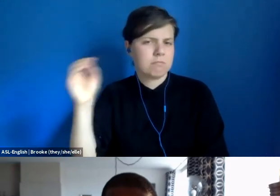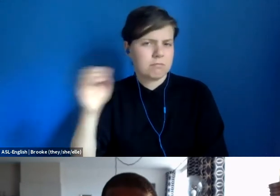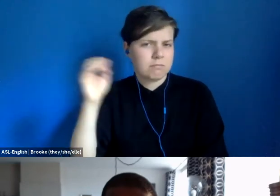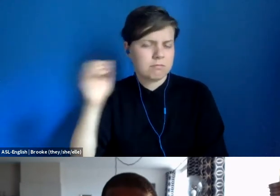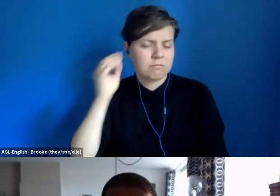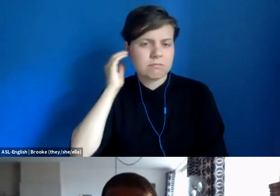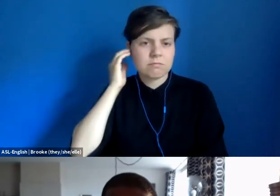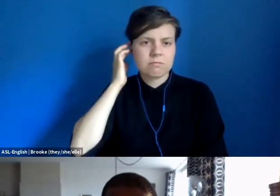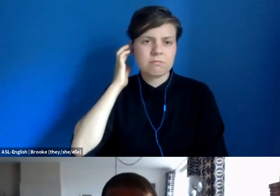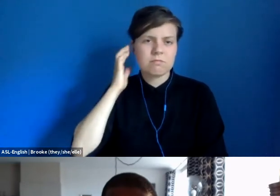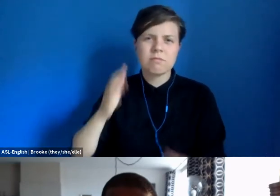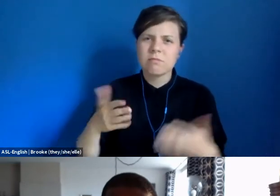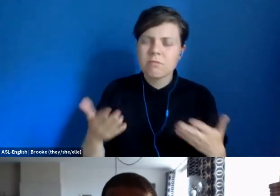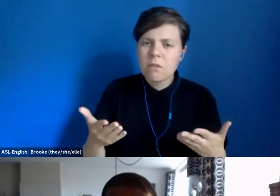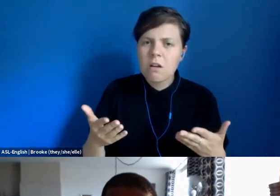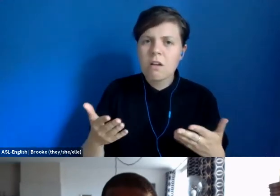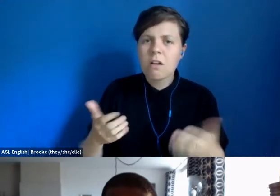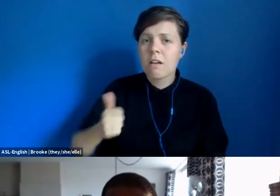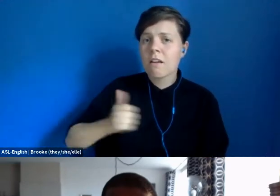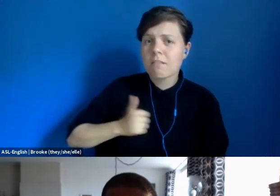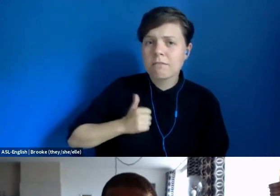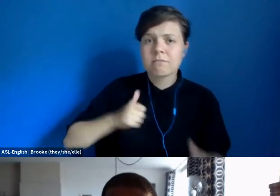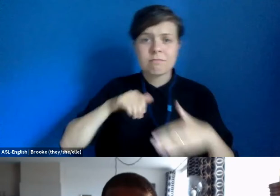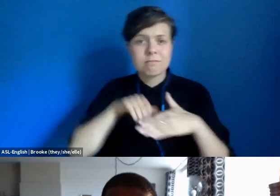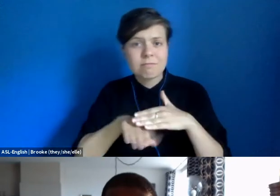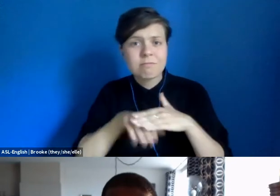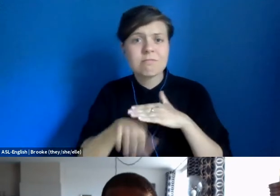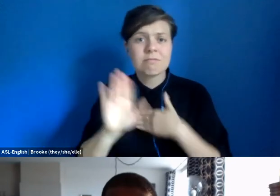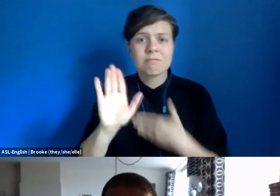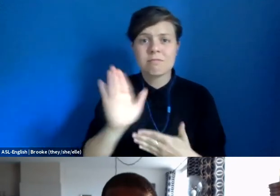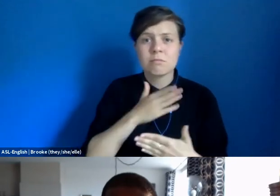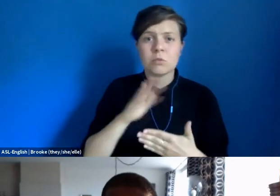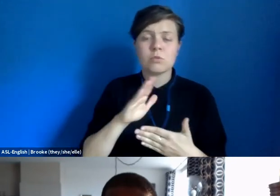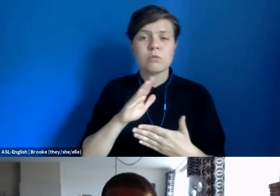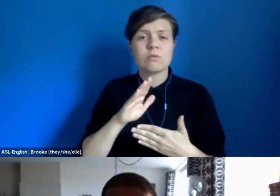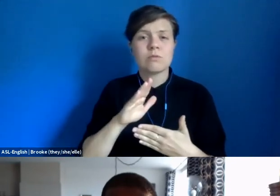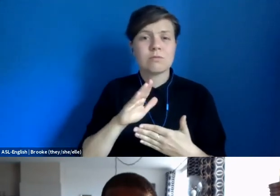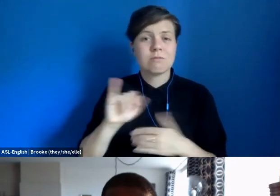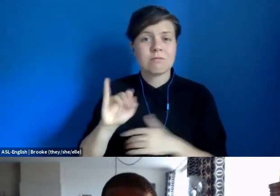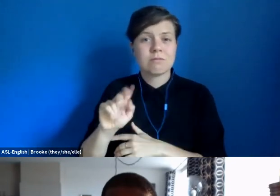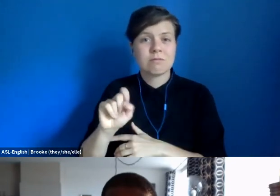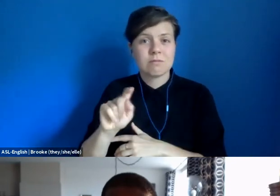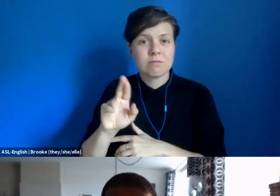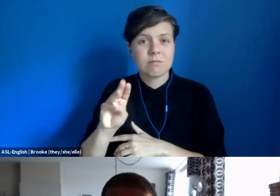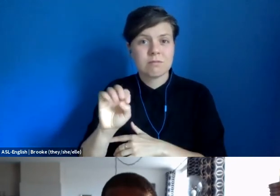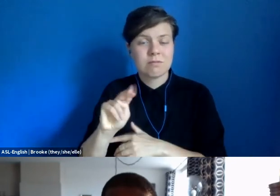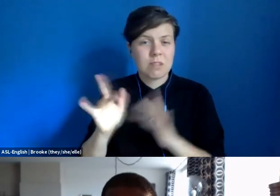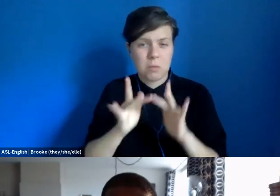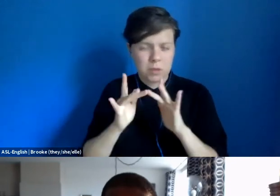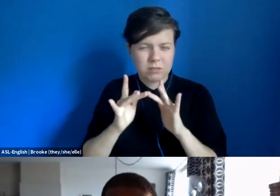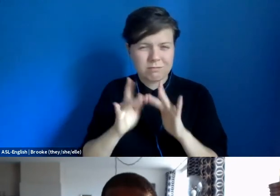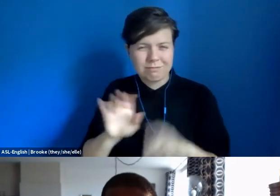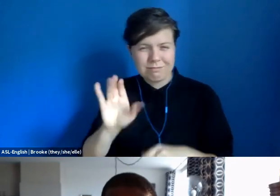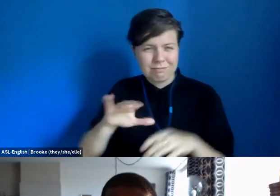an emerging network, the Canadian Accessible Musical Instrument Network. And we're working on access reviews for some map